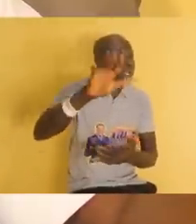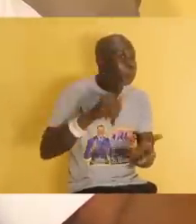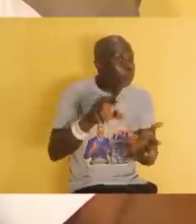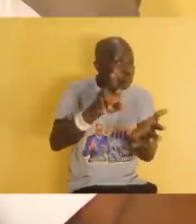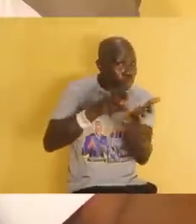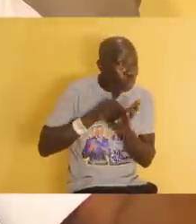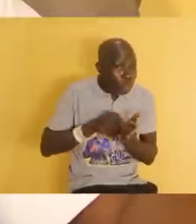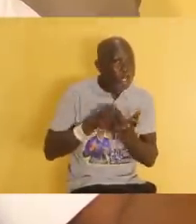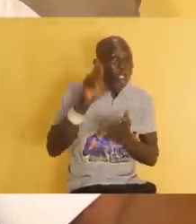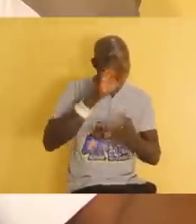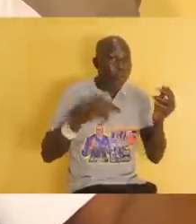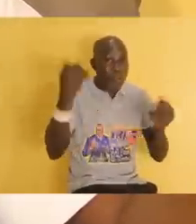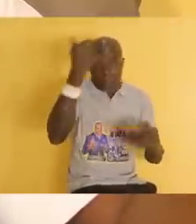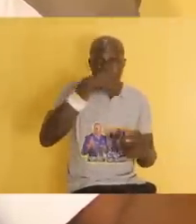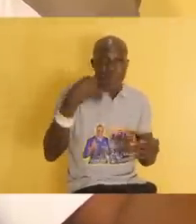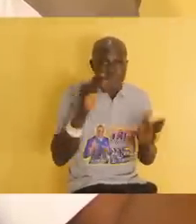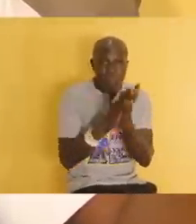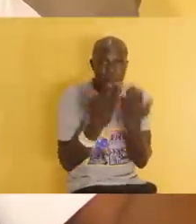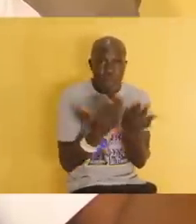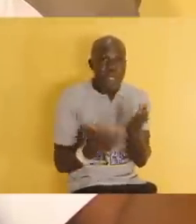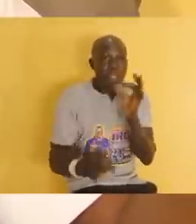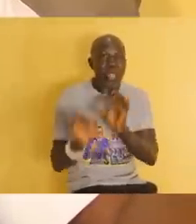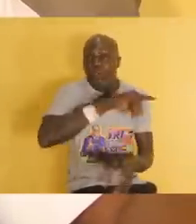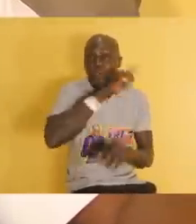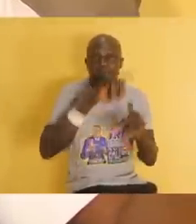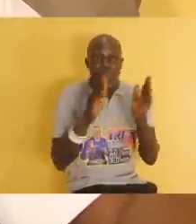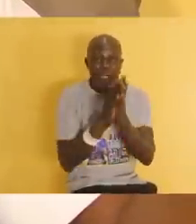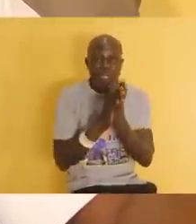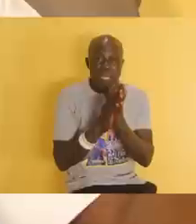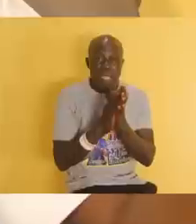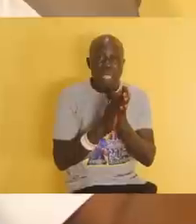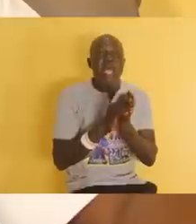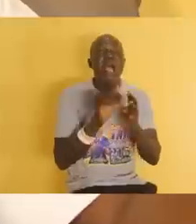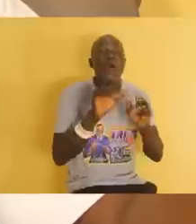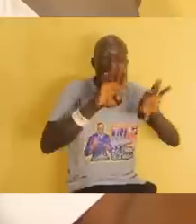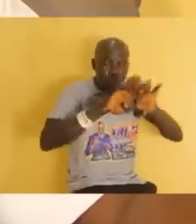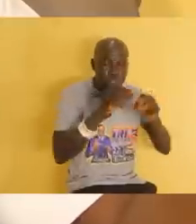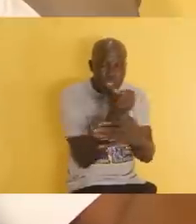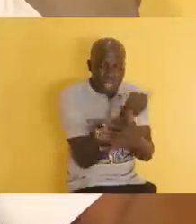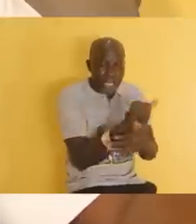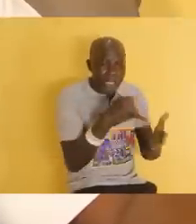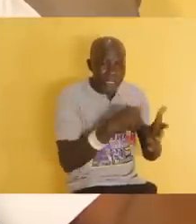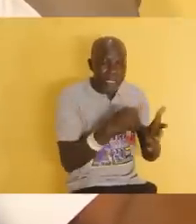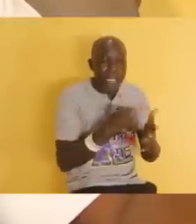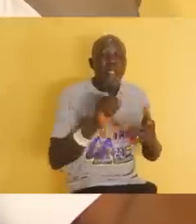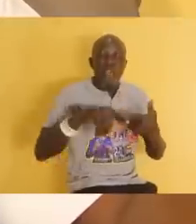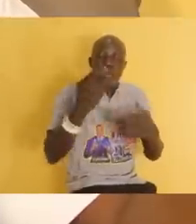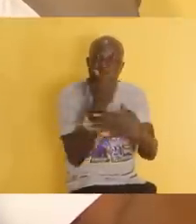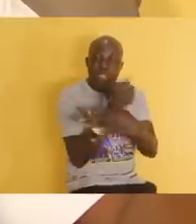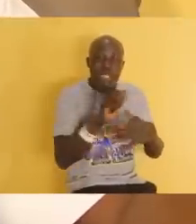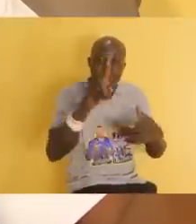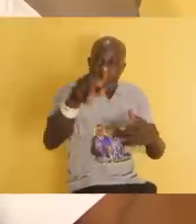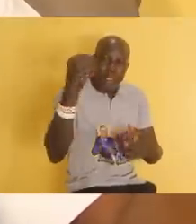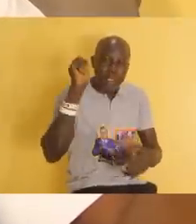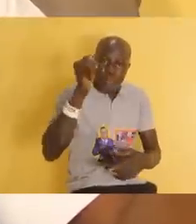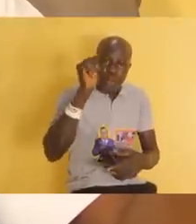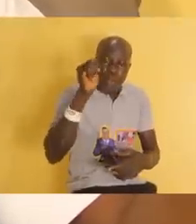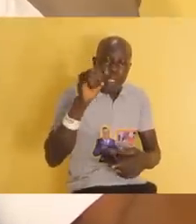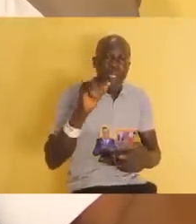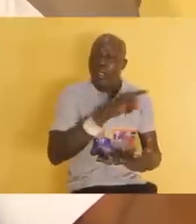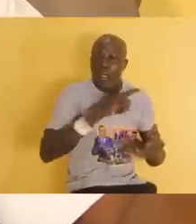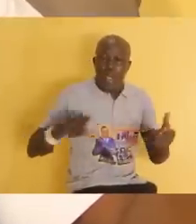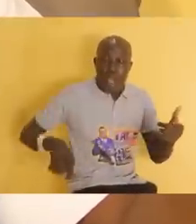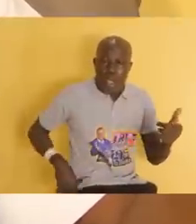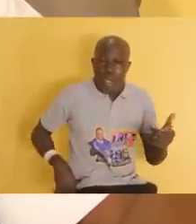now. Baba wa Facebook. If your Facebook. Baba ti gba do it. What the praise is. Wa sari si ai. You quickly share o le si testimony ga ja o